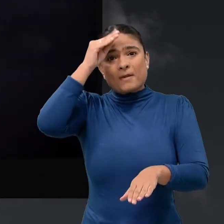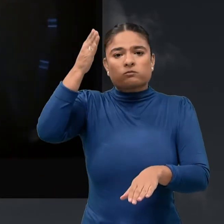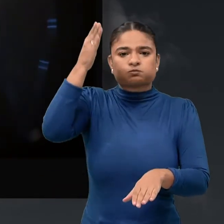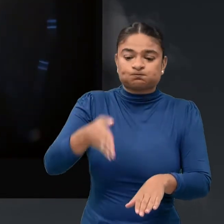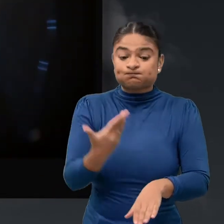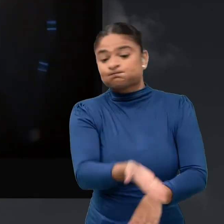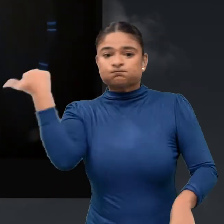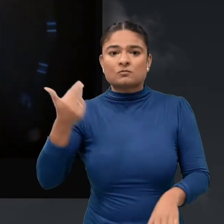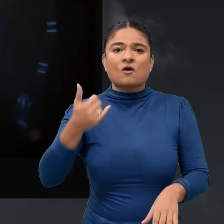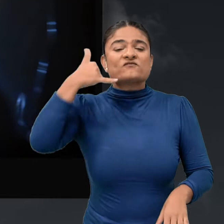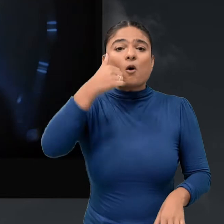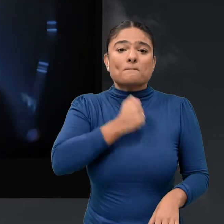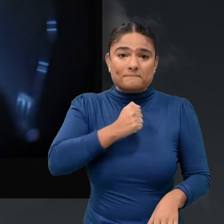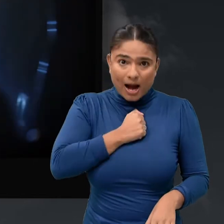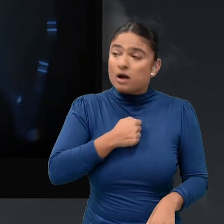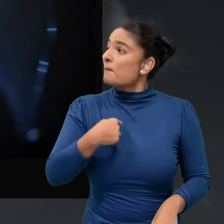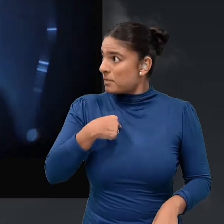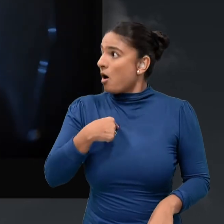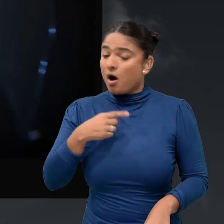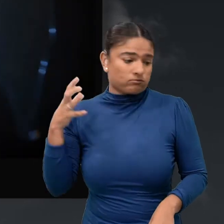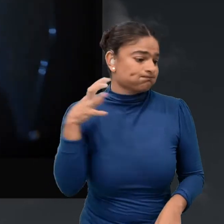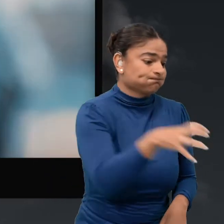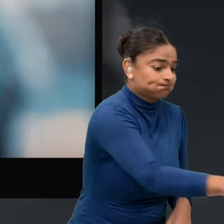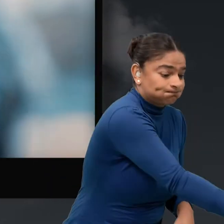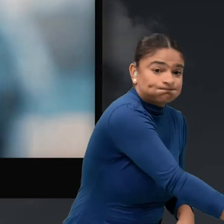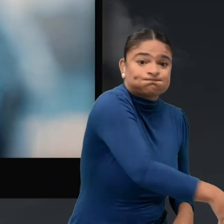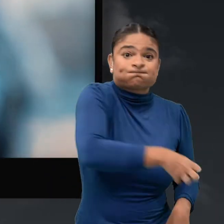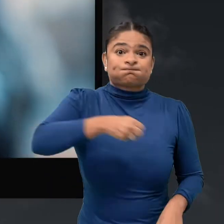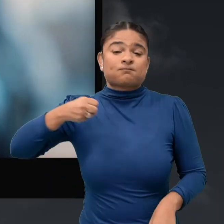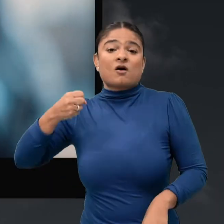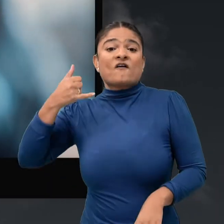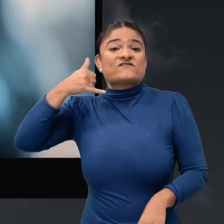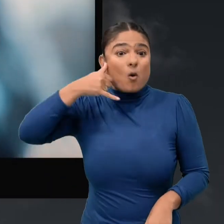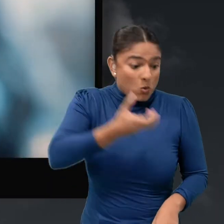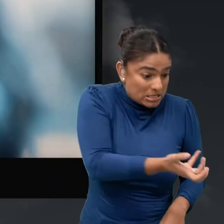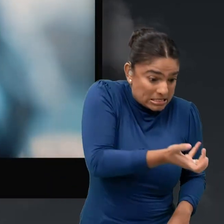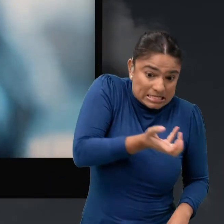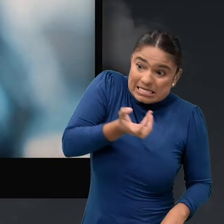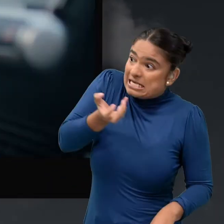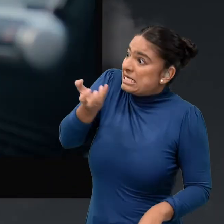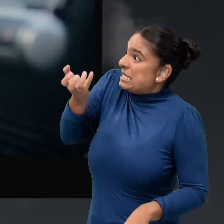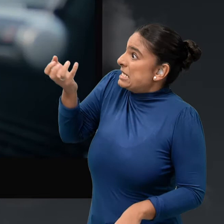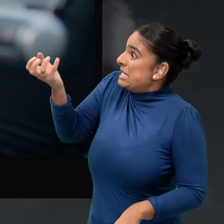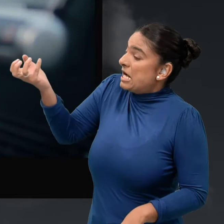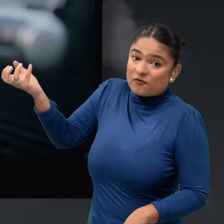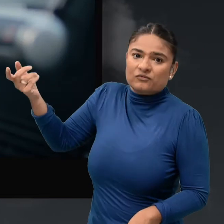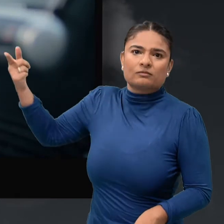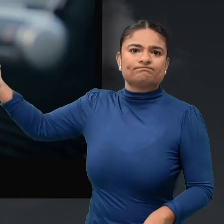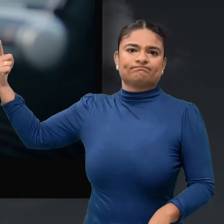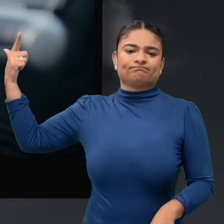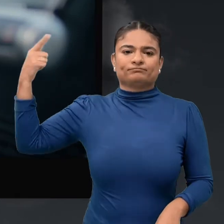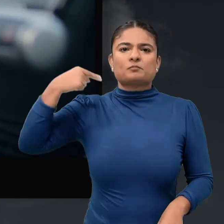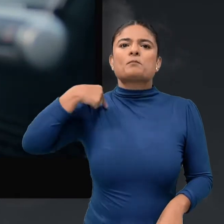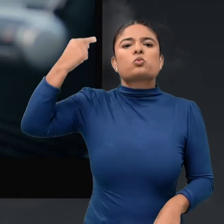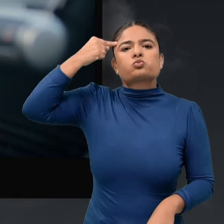car, a guy came to my window and he says, "Ngicela my phone," and he's pointing a gun at us. While I was trying to reach in